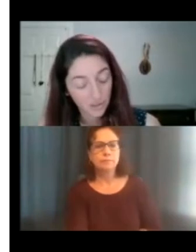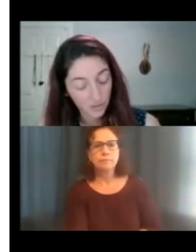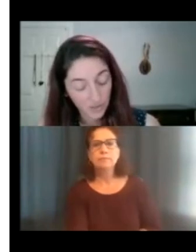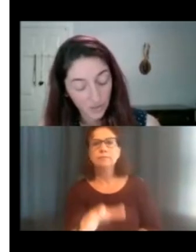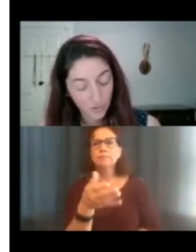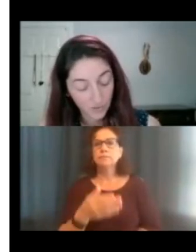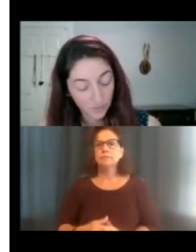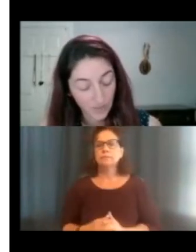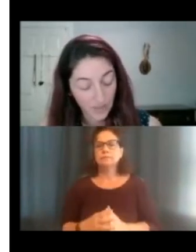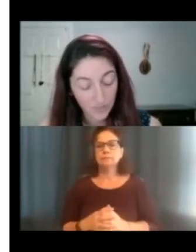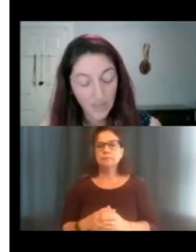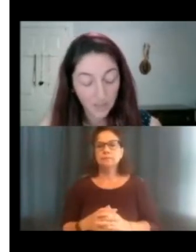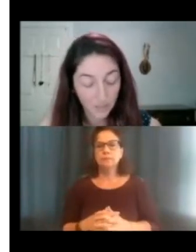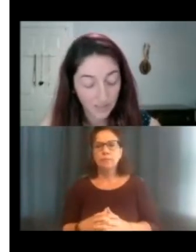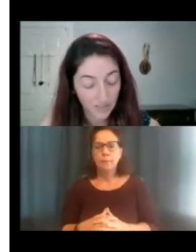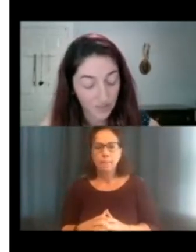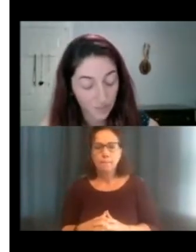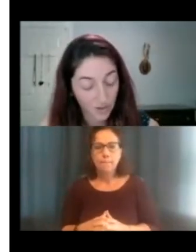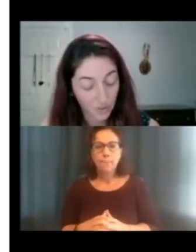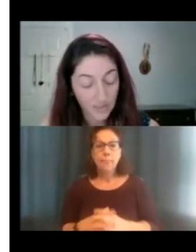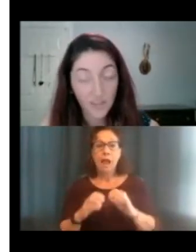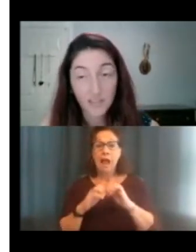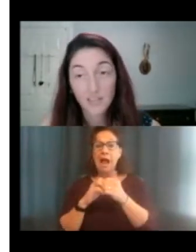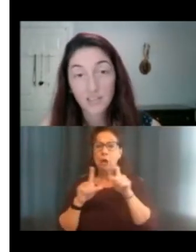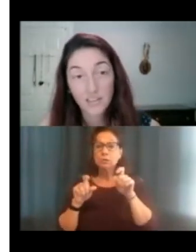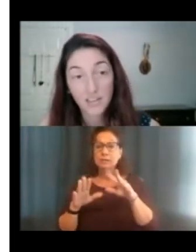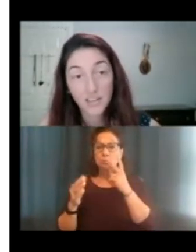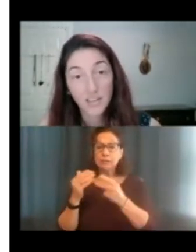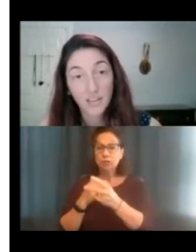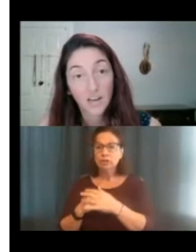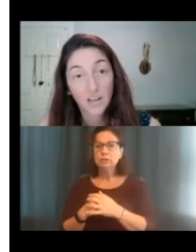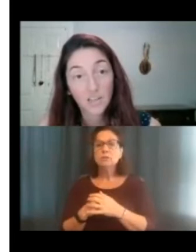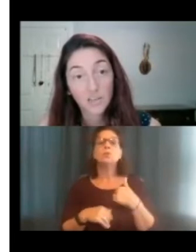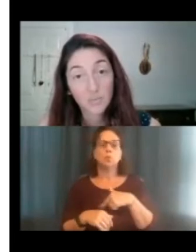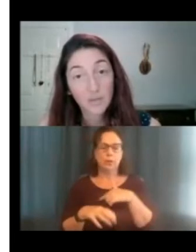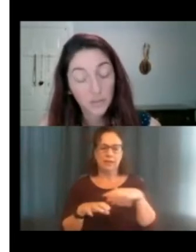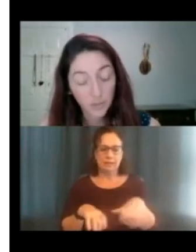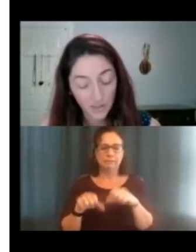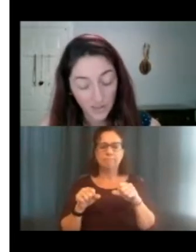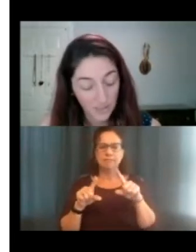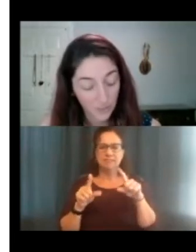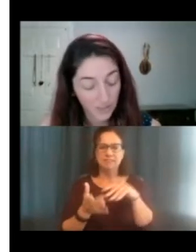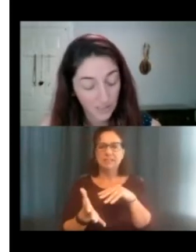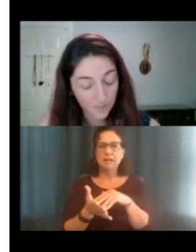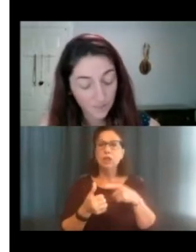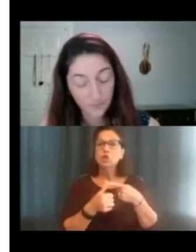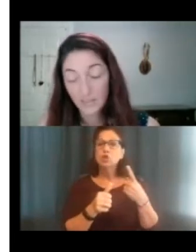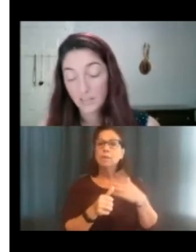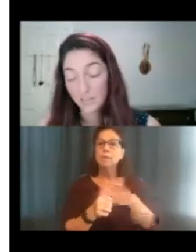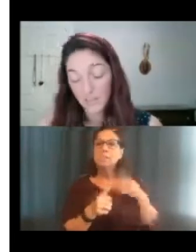So in order to more test the predictions of this model, we conducted a study during my first postdoc in